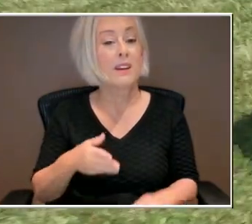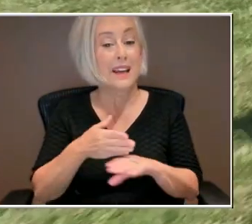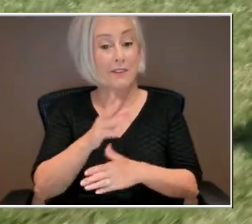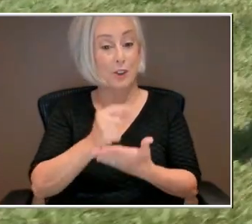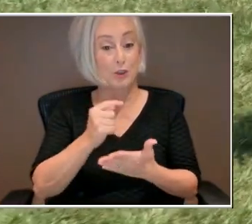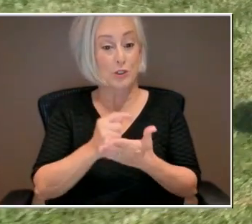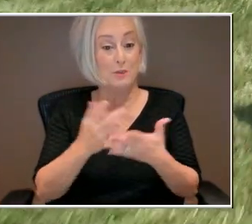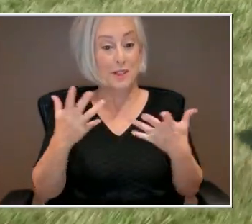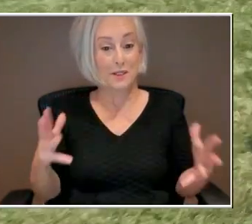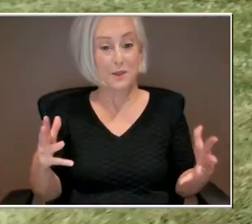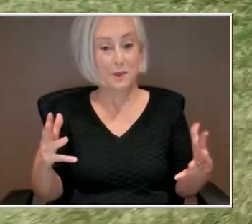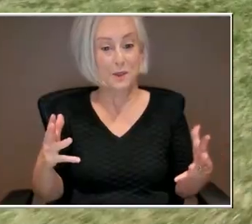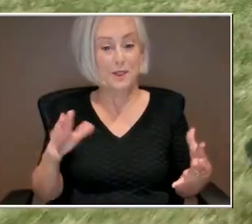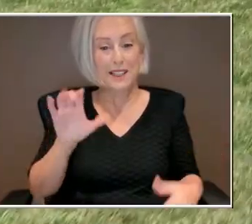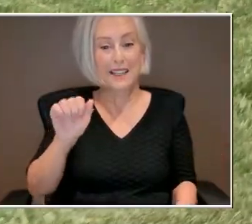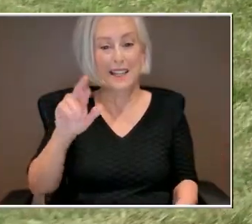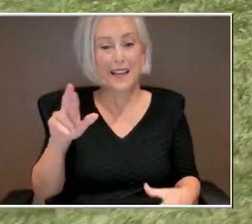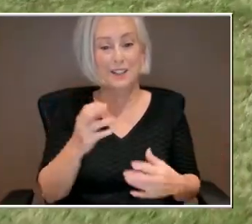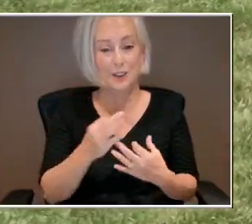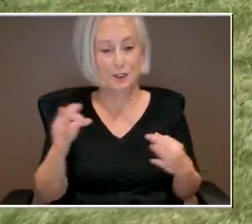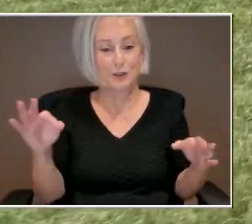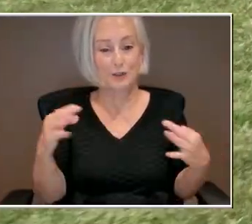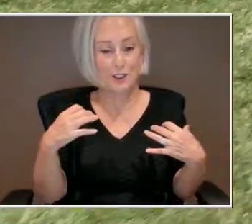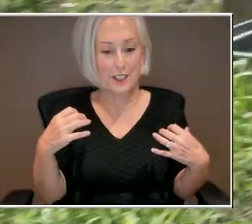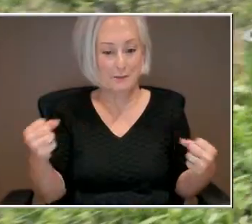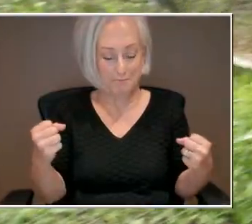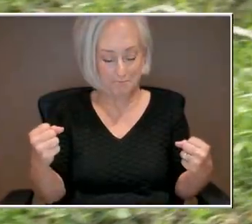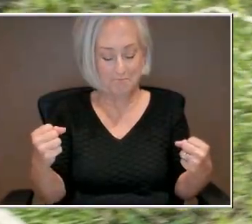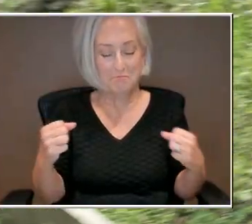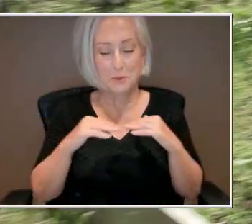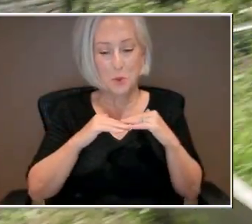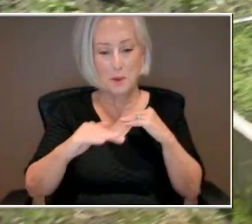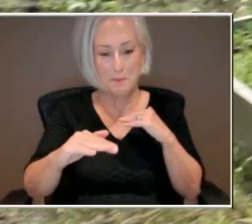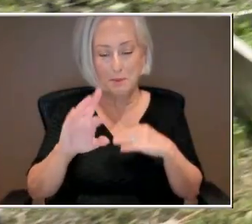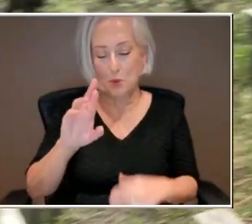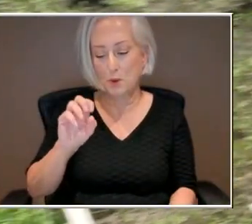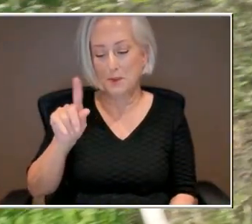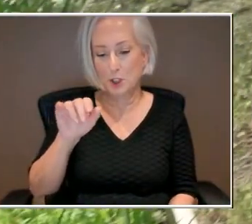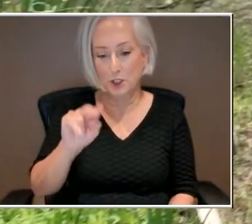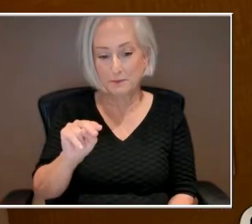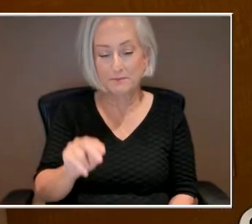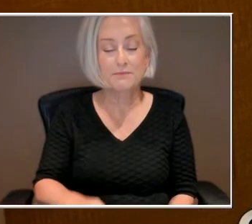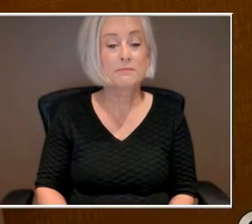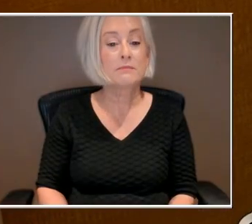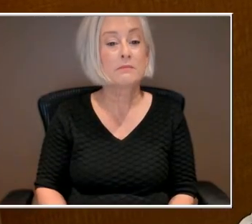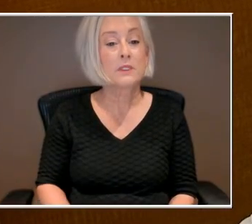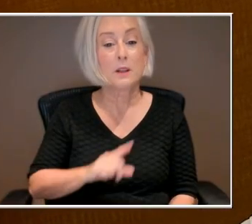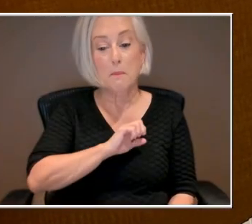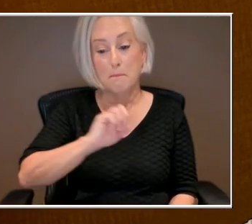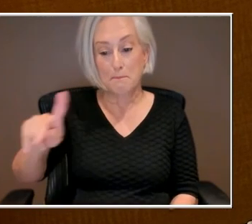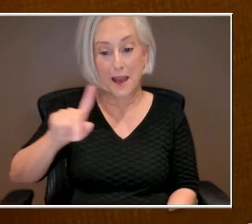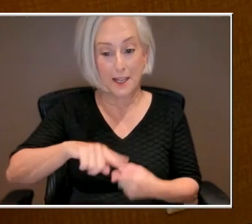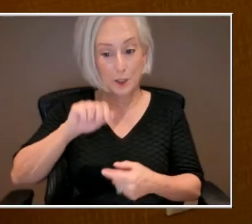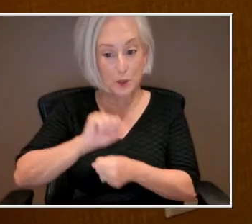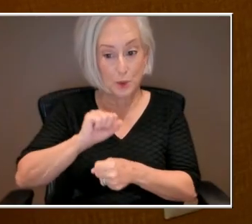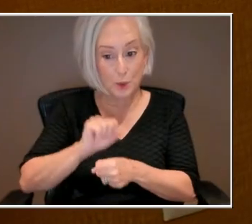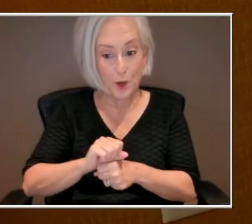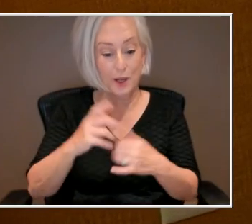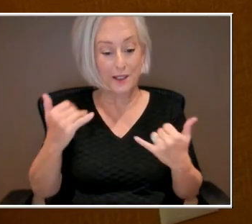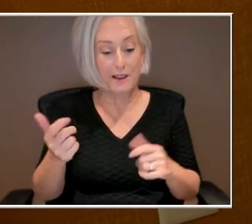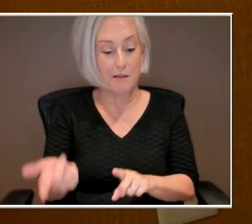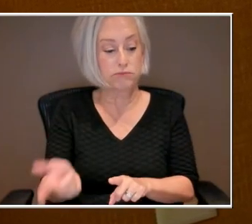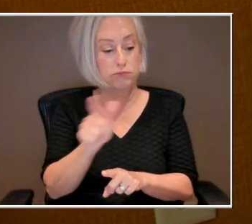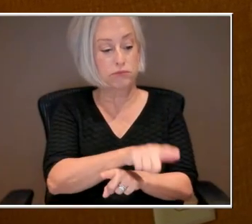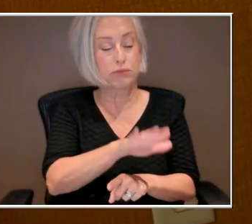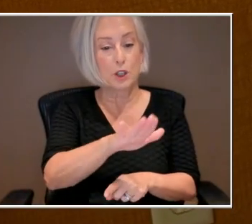a red bird. There was one on the fence. She's also back to work and able to support her sister as she begins chemotherapy, which